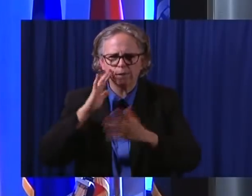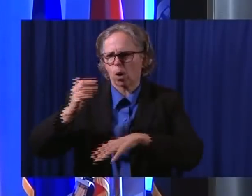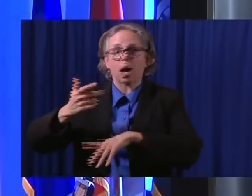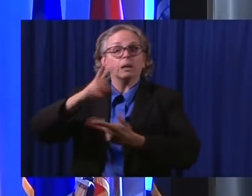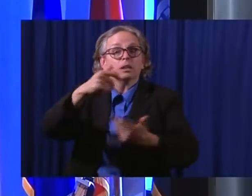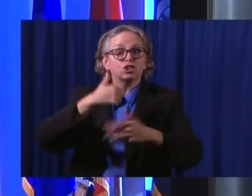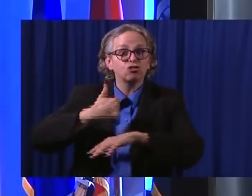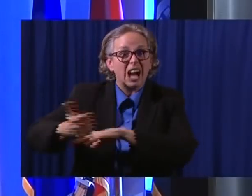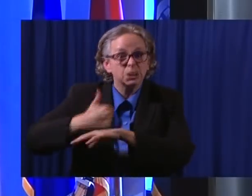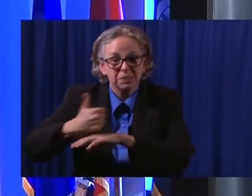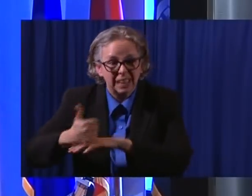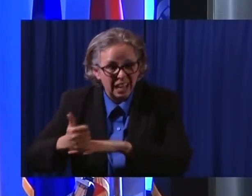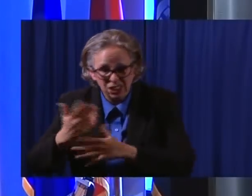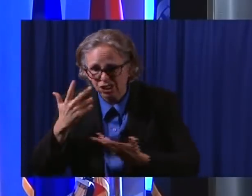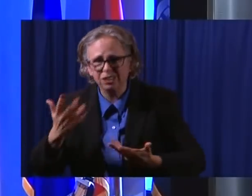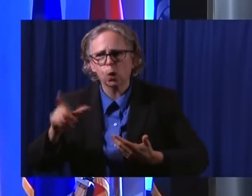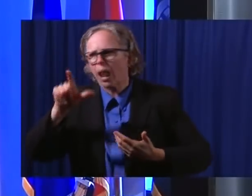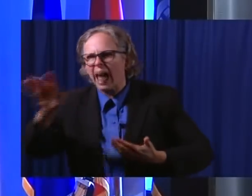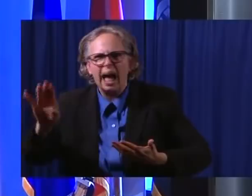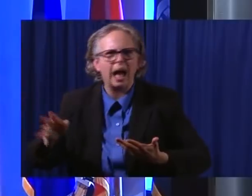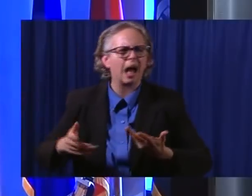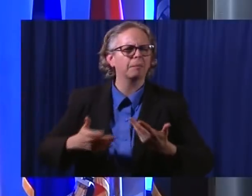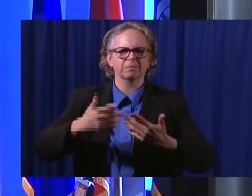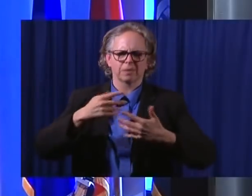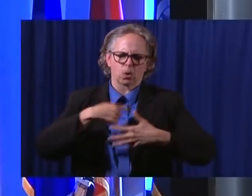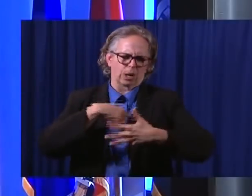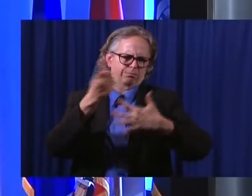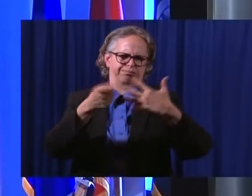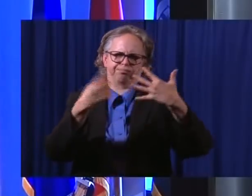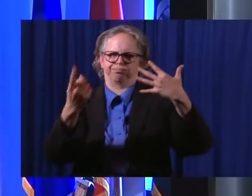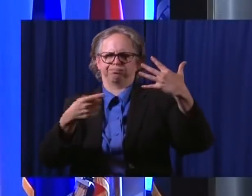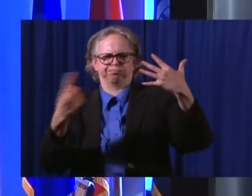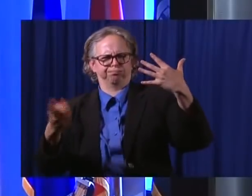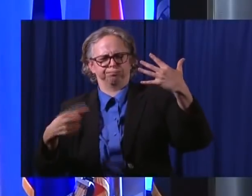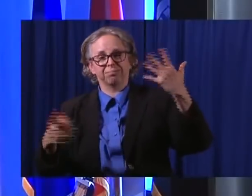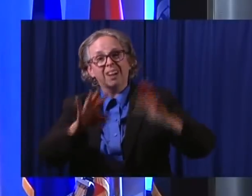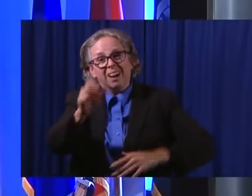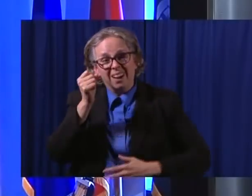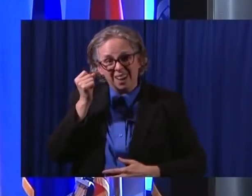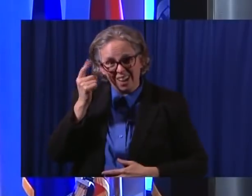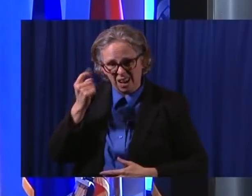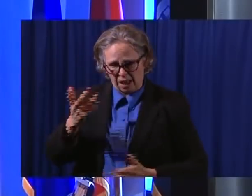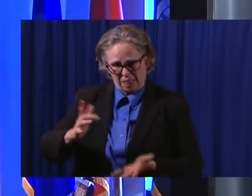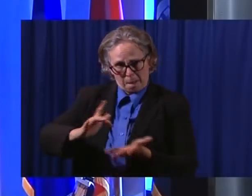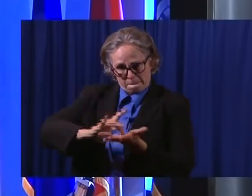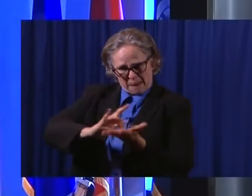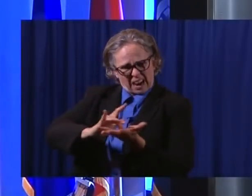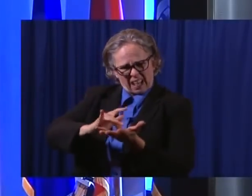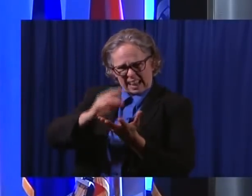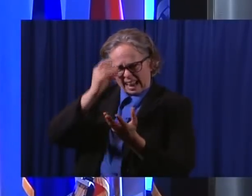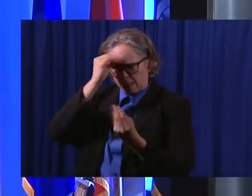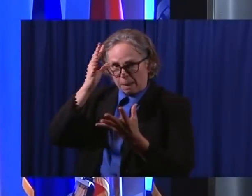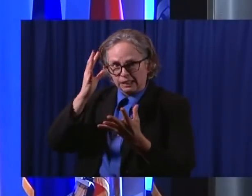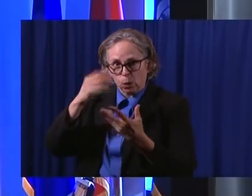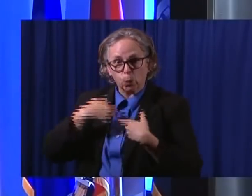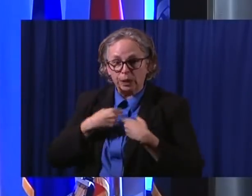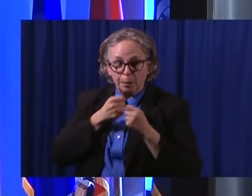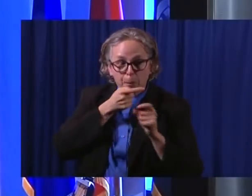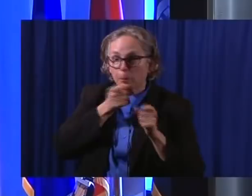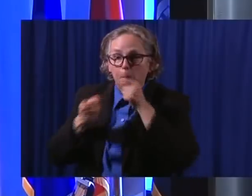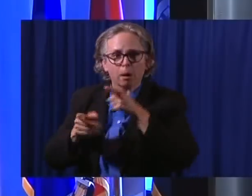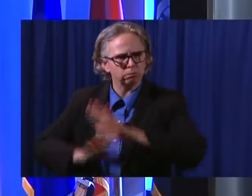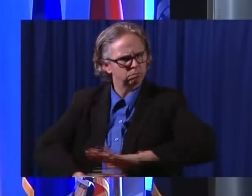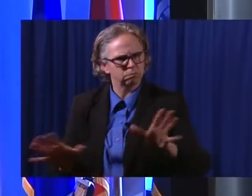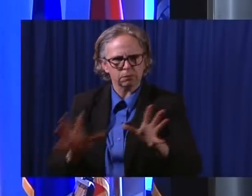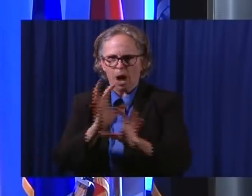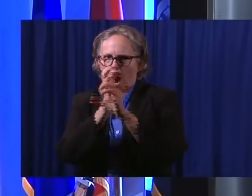timely way. We're very respectful of the medical information that we collect. We don't keep it. We pass it on to the health departments. And I want to emphasize that the